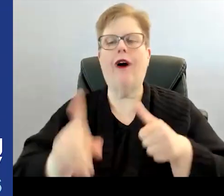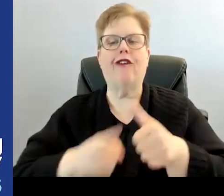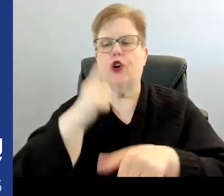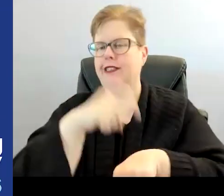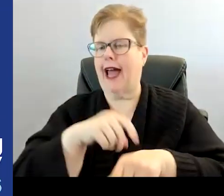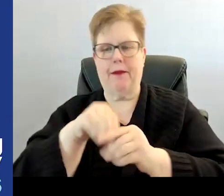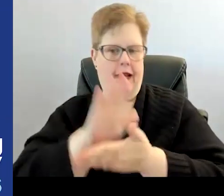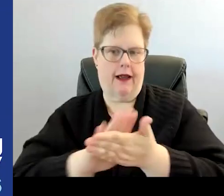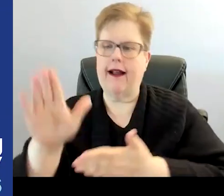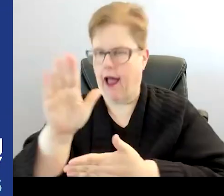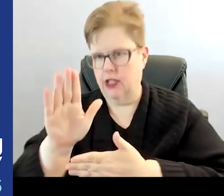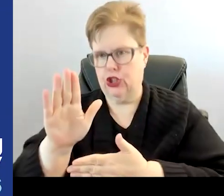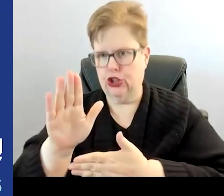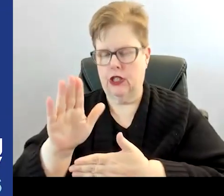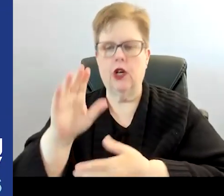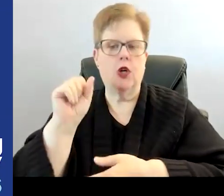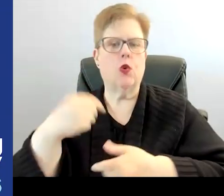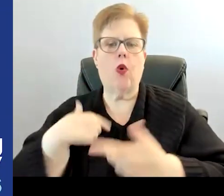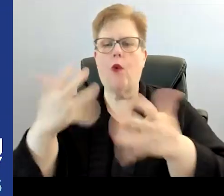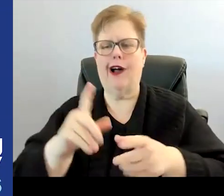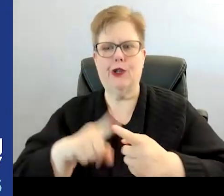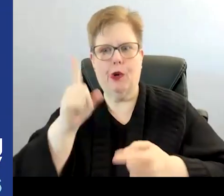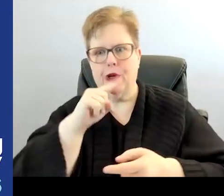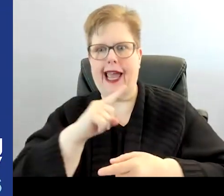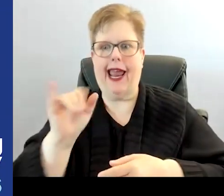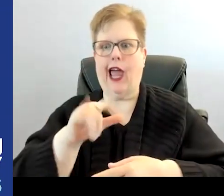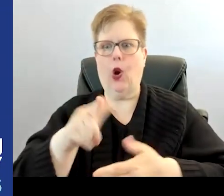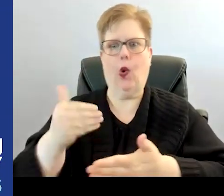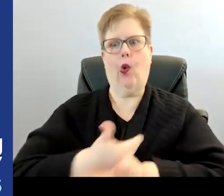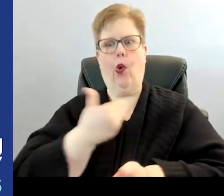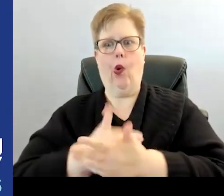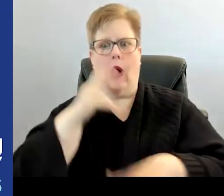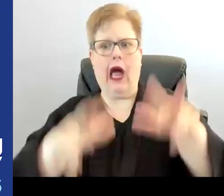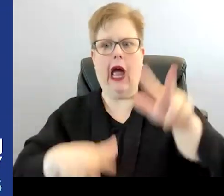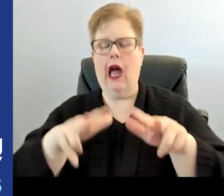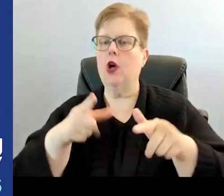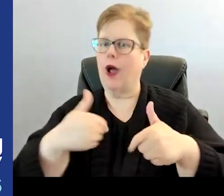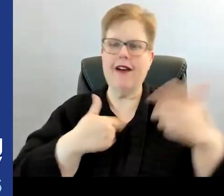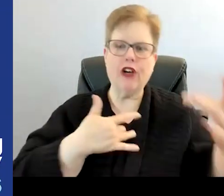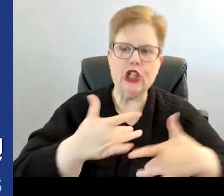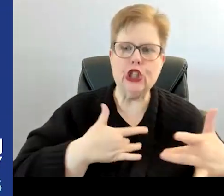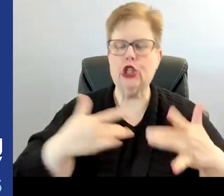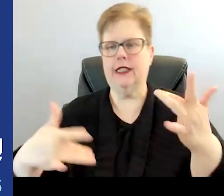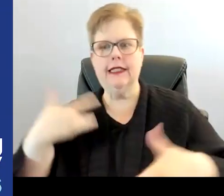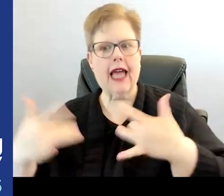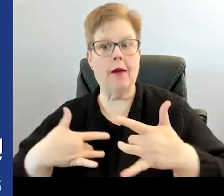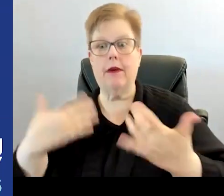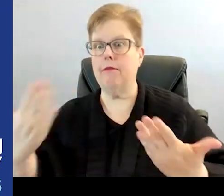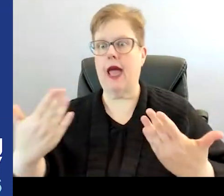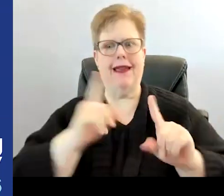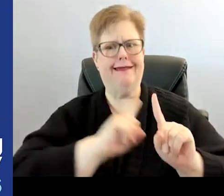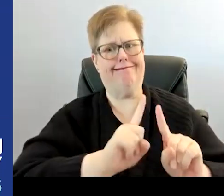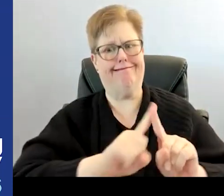at college. So we don't want to pretend like it is. Your concerns and your excitement may be about very different